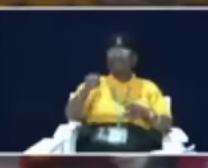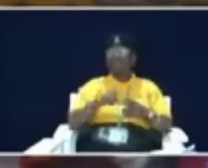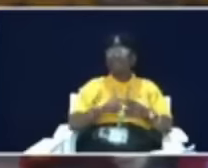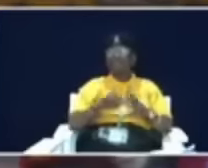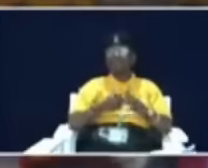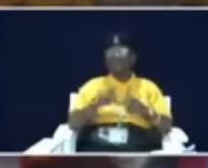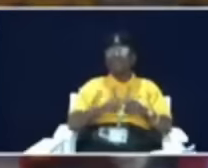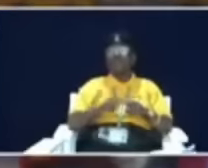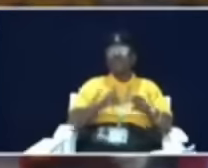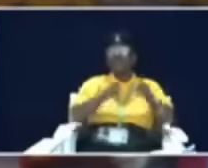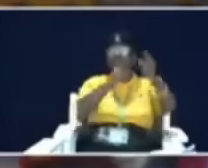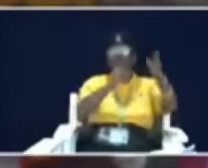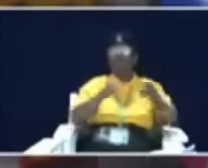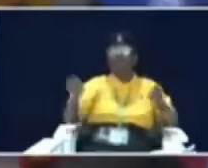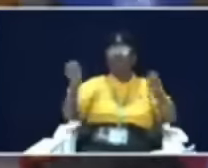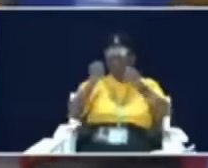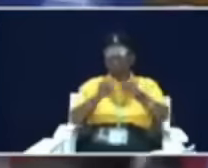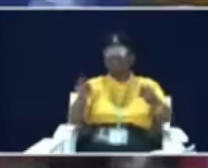to count. 1.